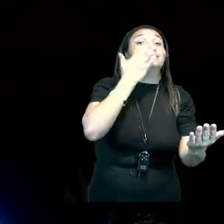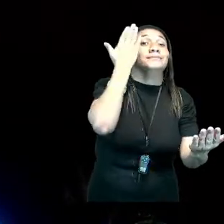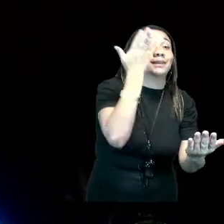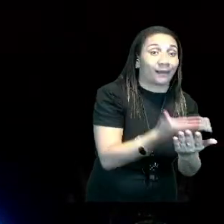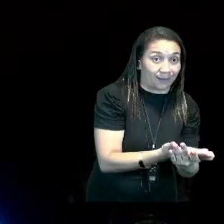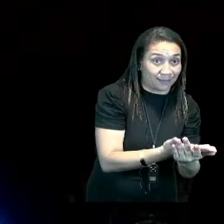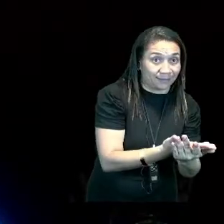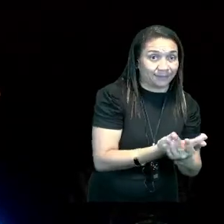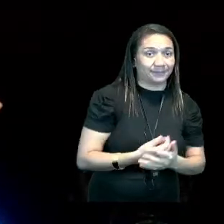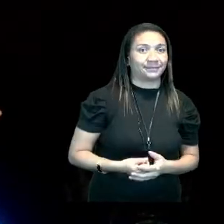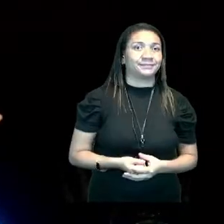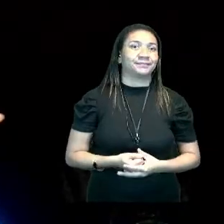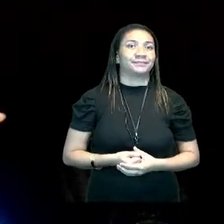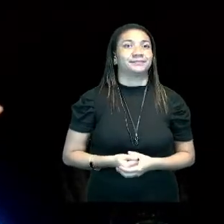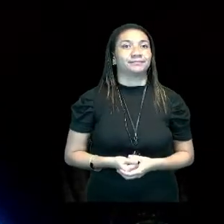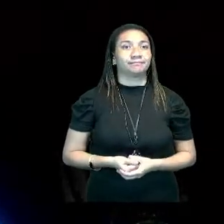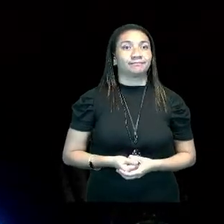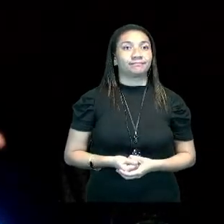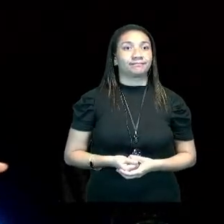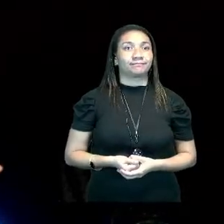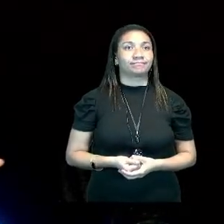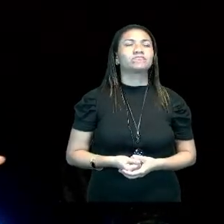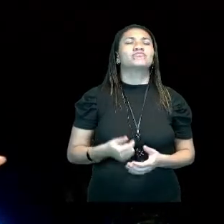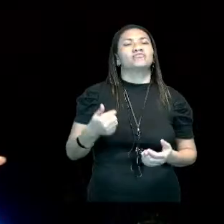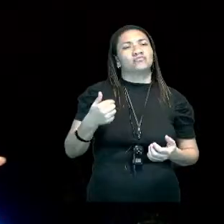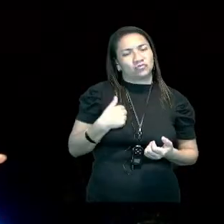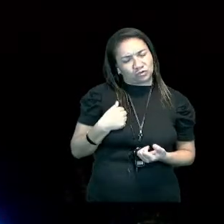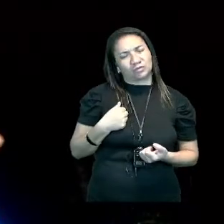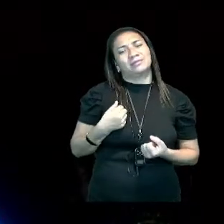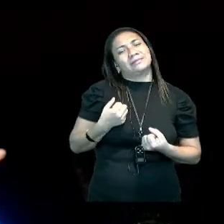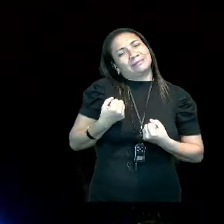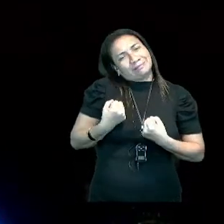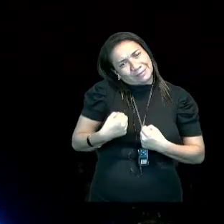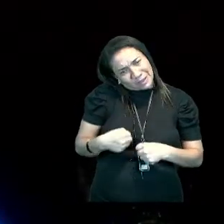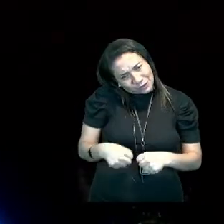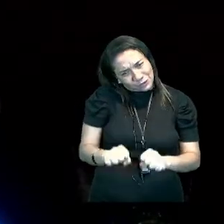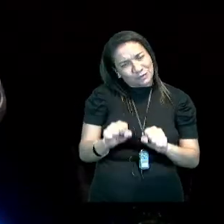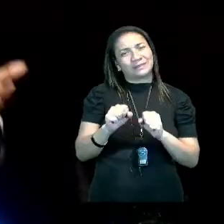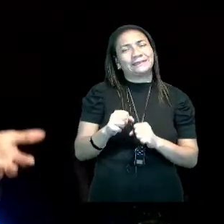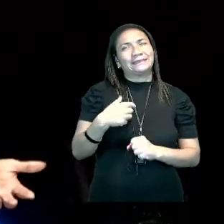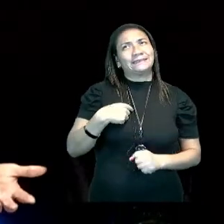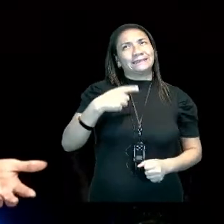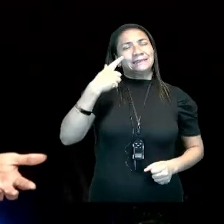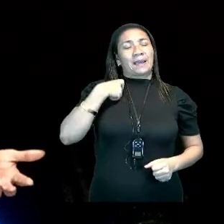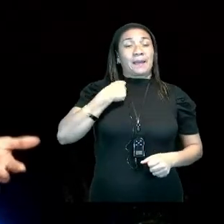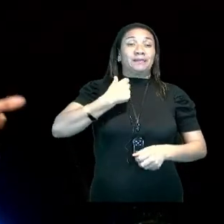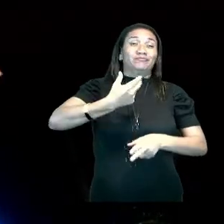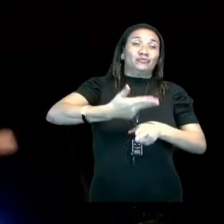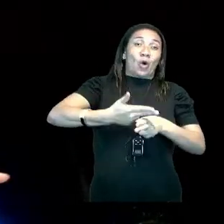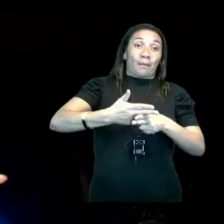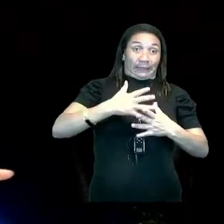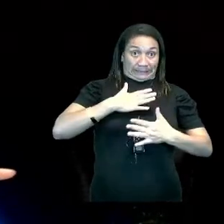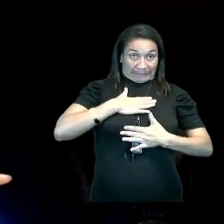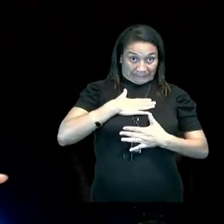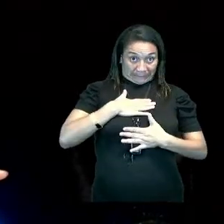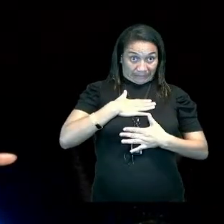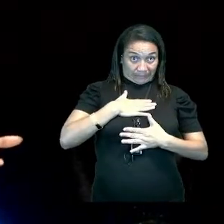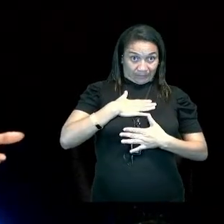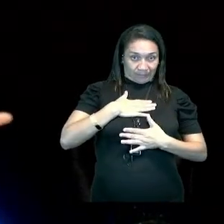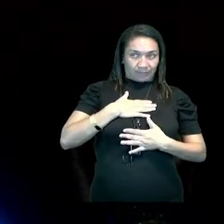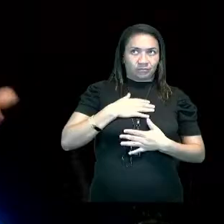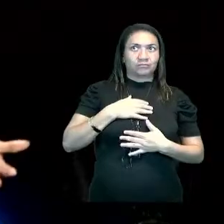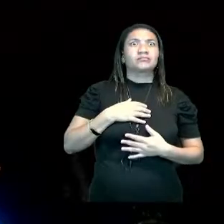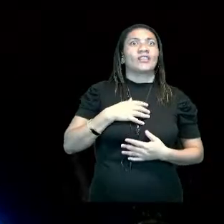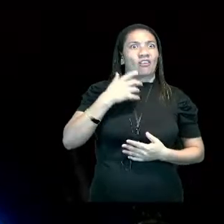I always try to point out, if my own name is recognizable, it